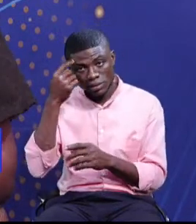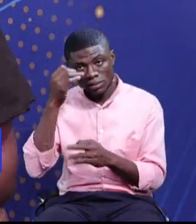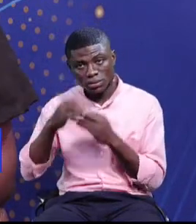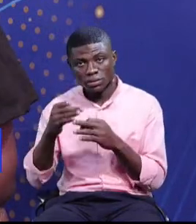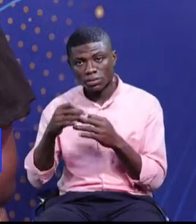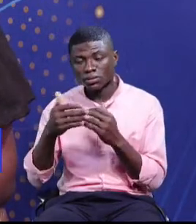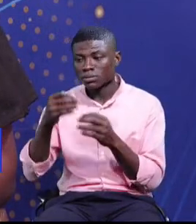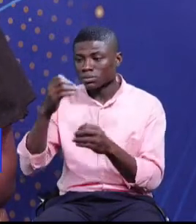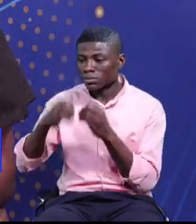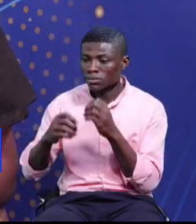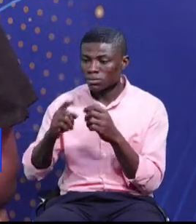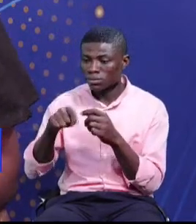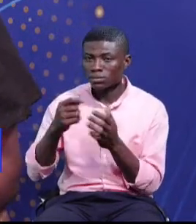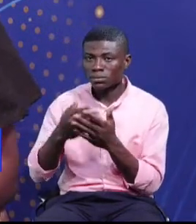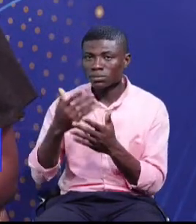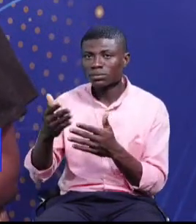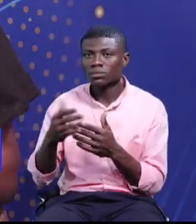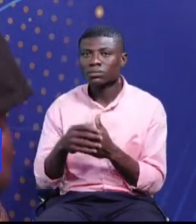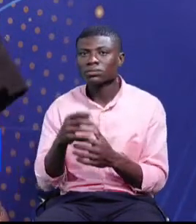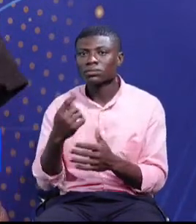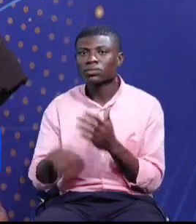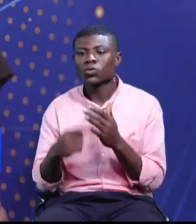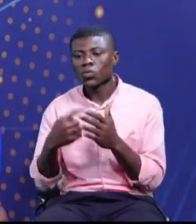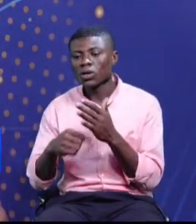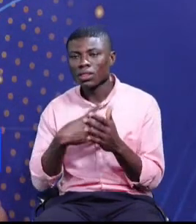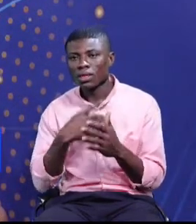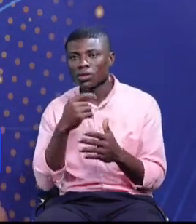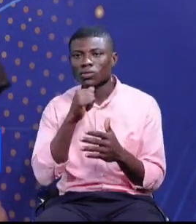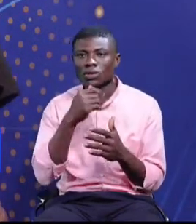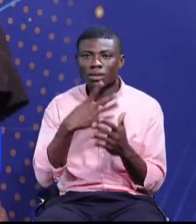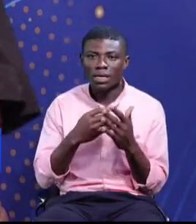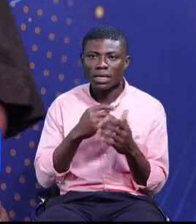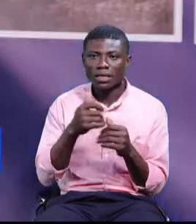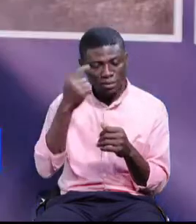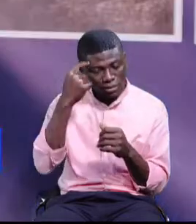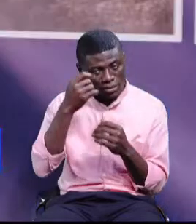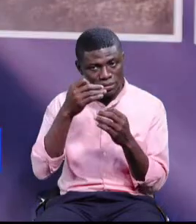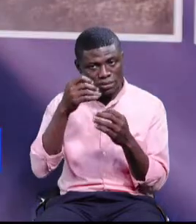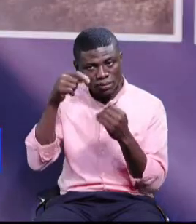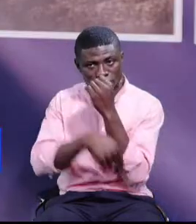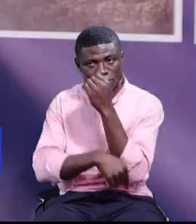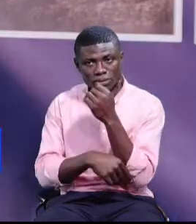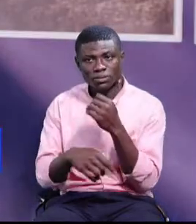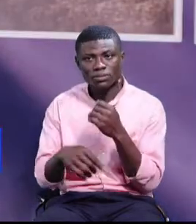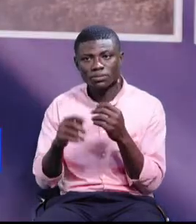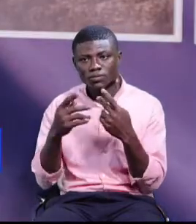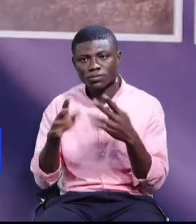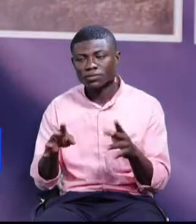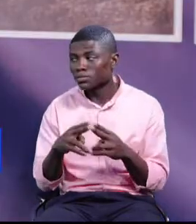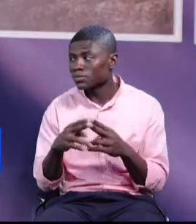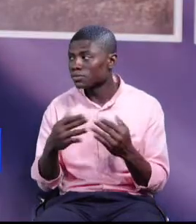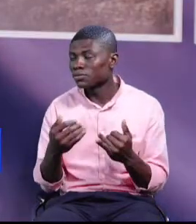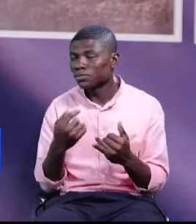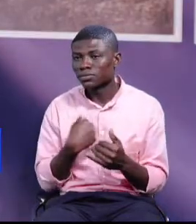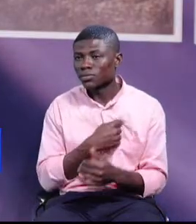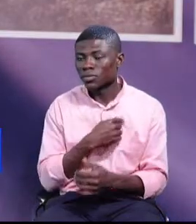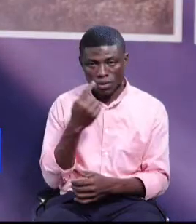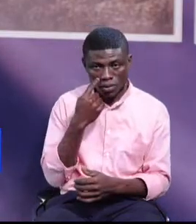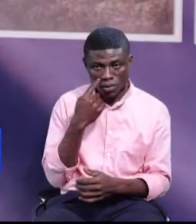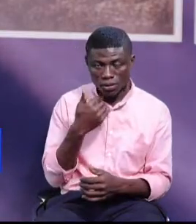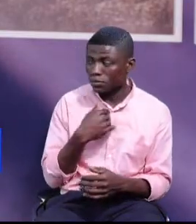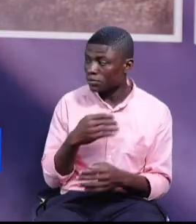beginning and the end, their buyout strategy, what they're going to like. But that's a good business. Right, so now let's look at, you